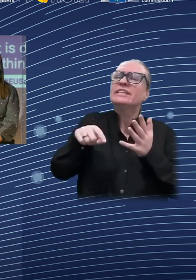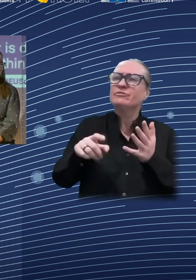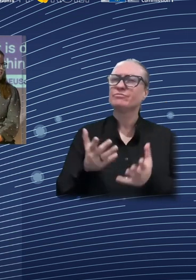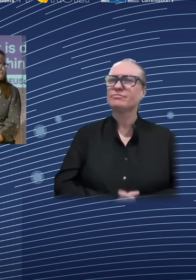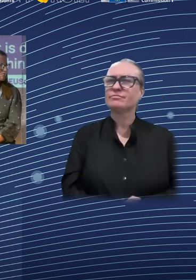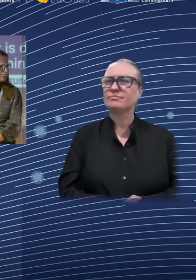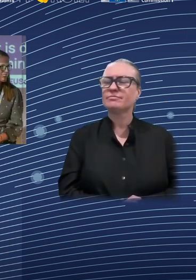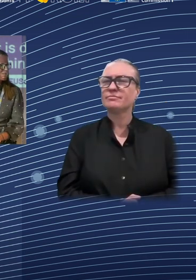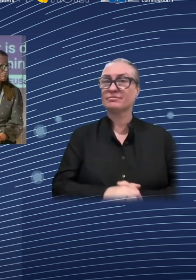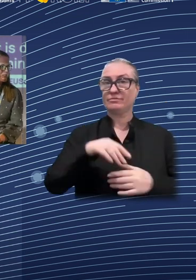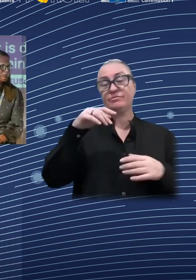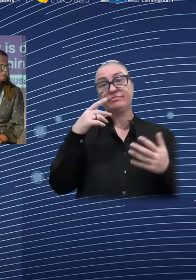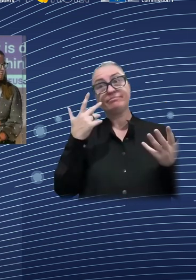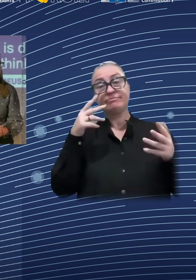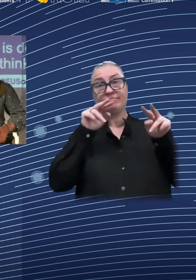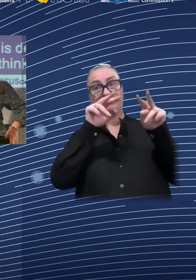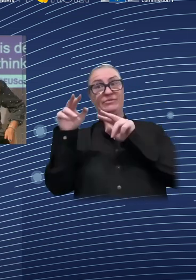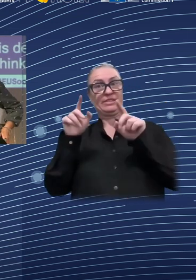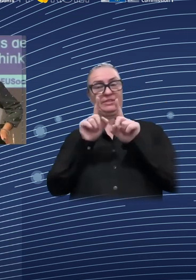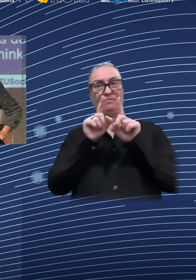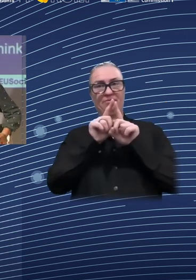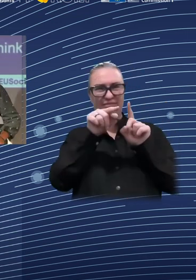Of course, I have to say something about schools, right?